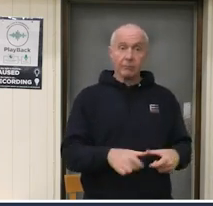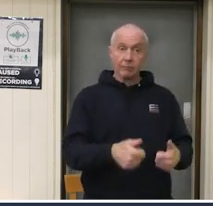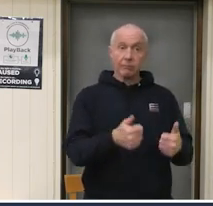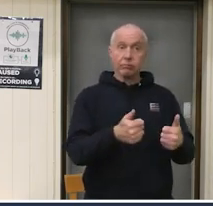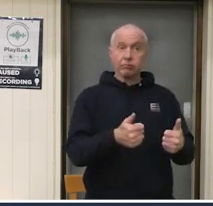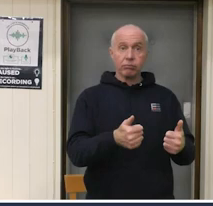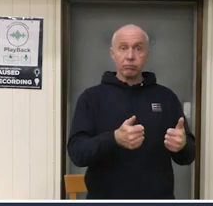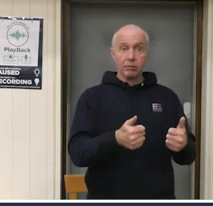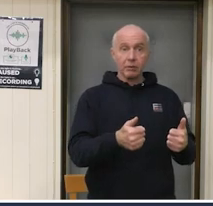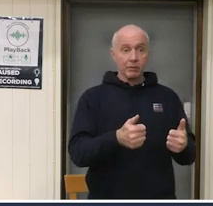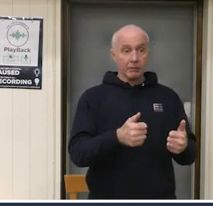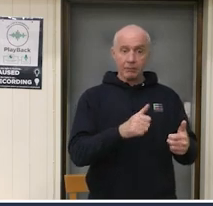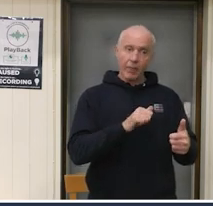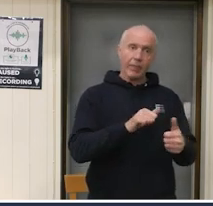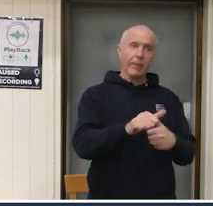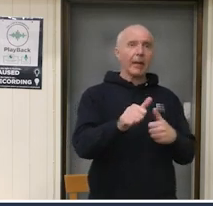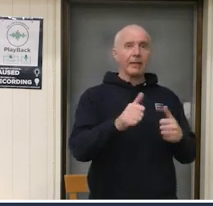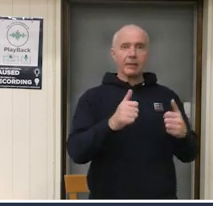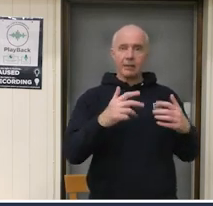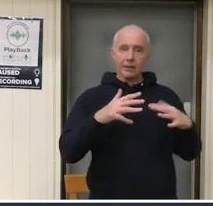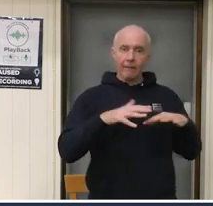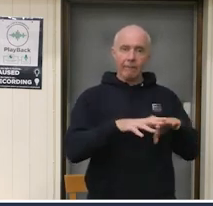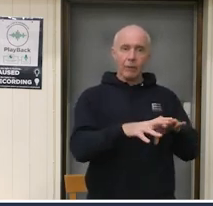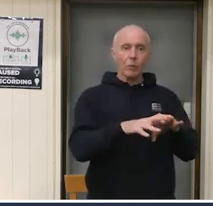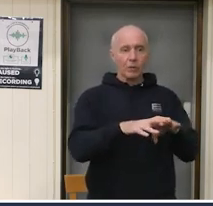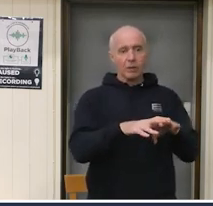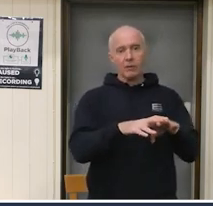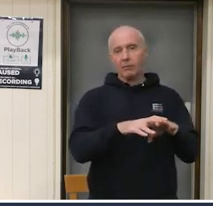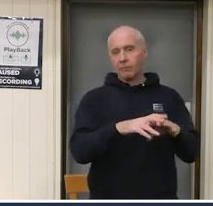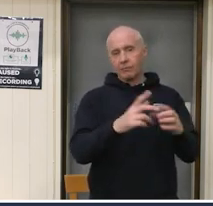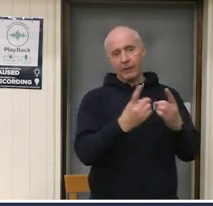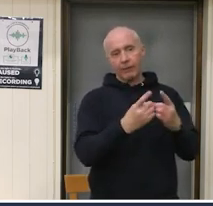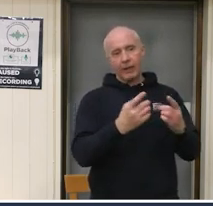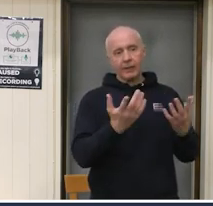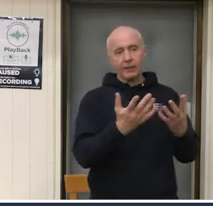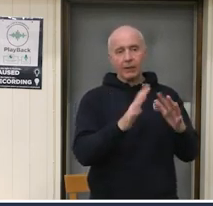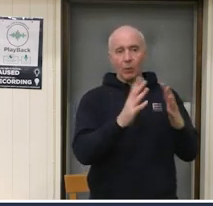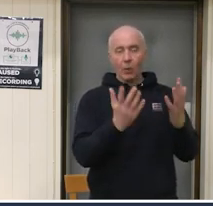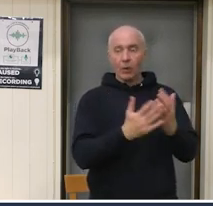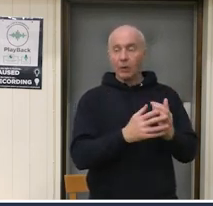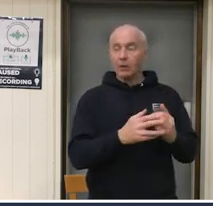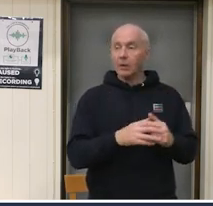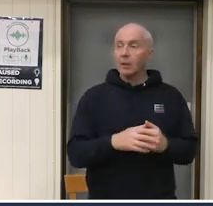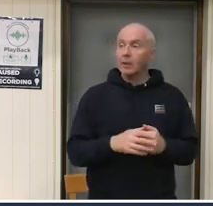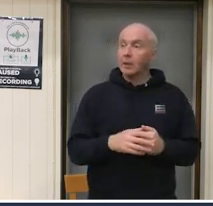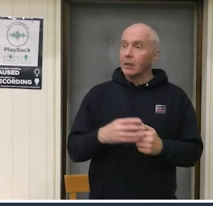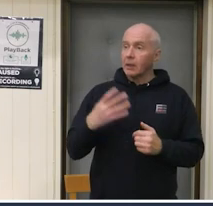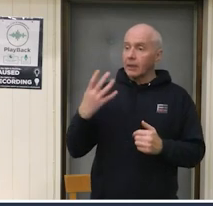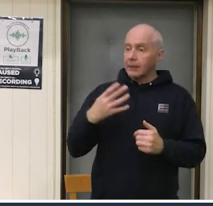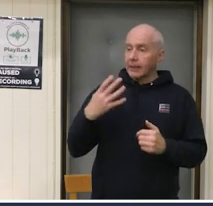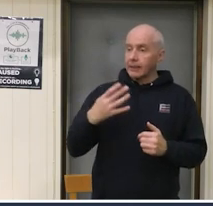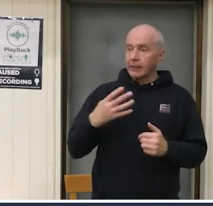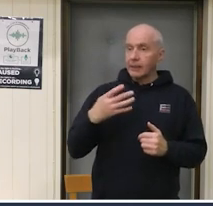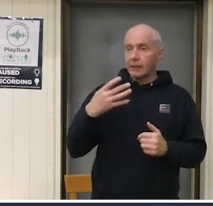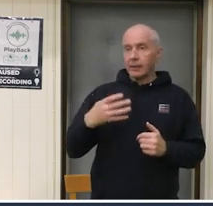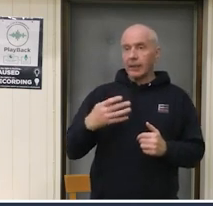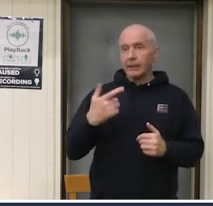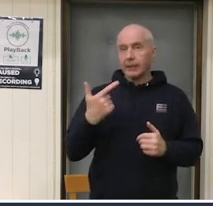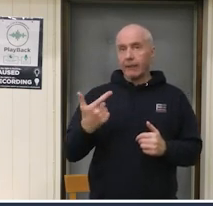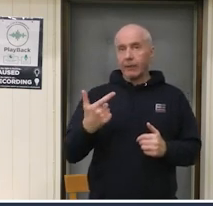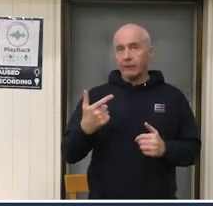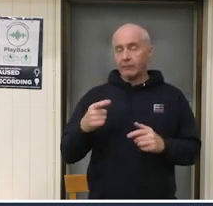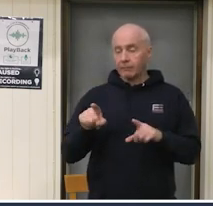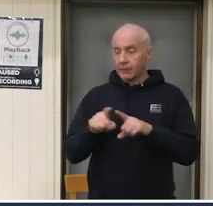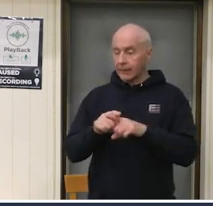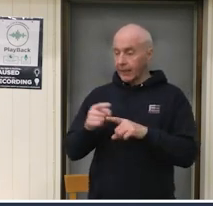device to date in the world, right? In 1997, which is the year I started my undergraduate, funnily enough,